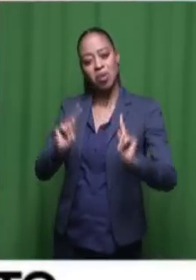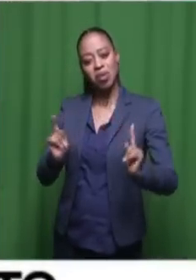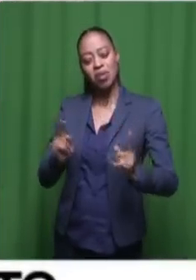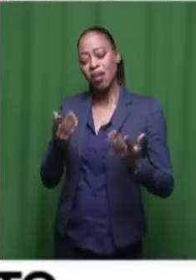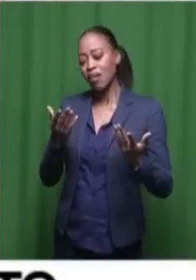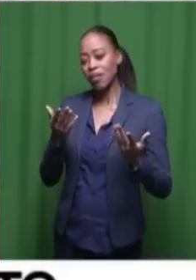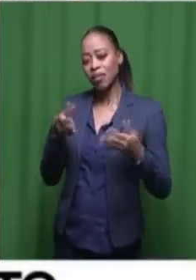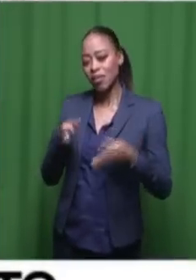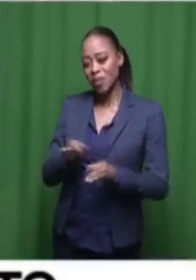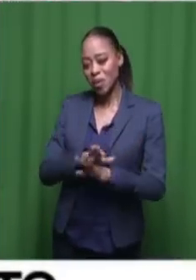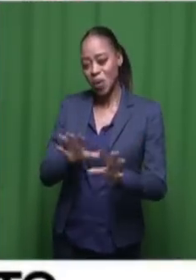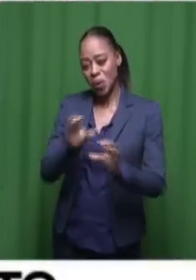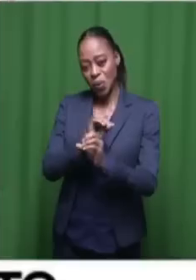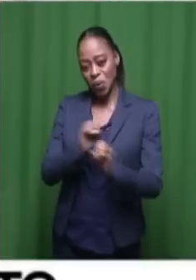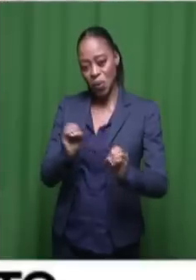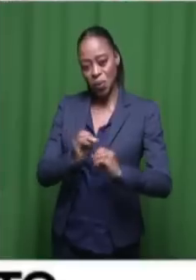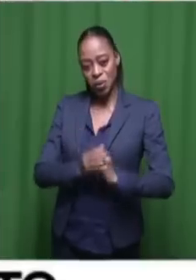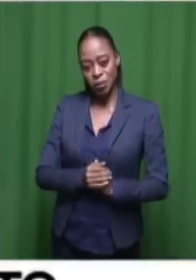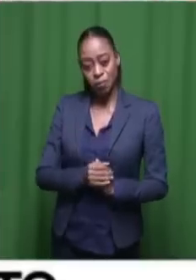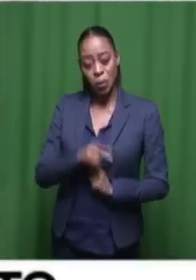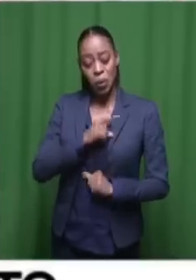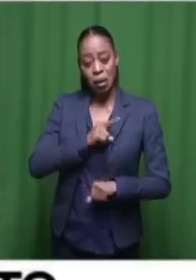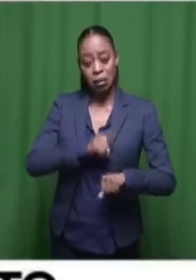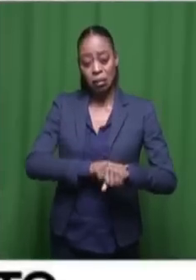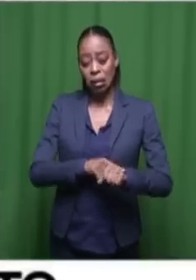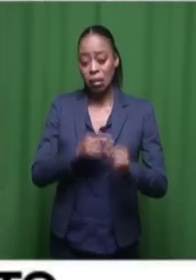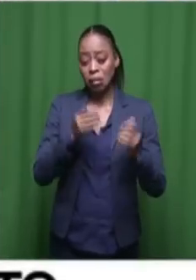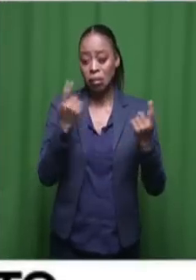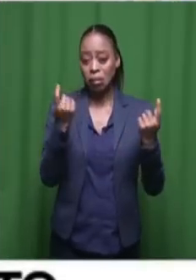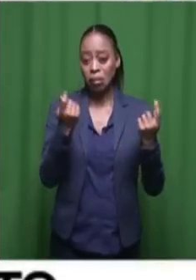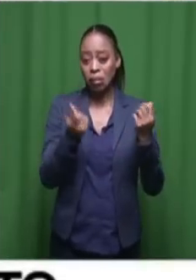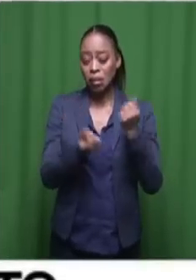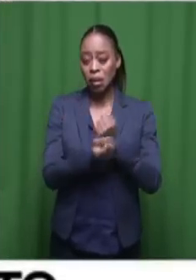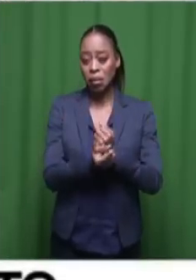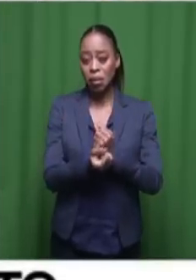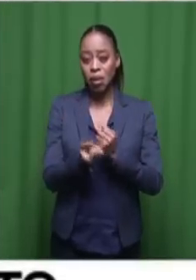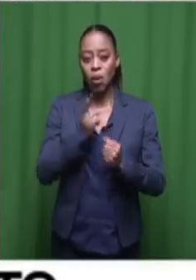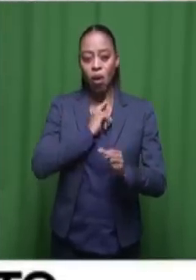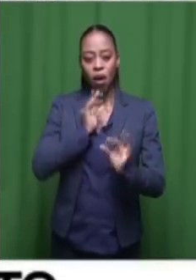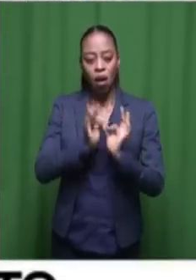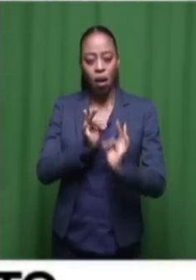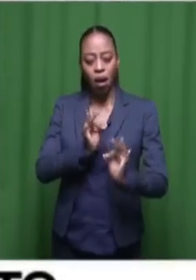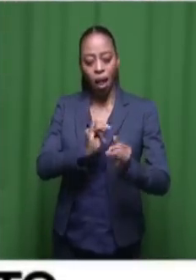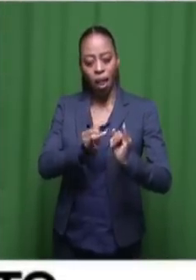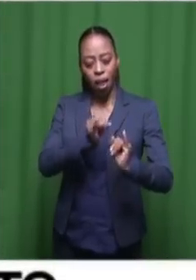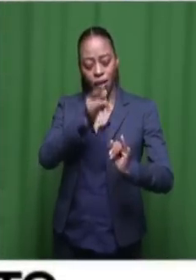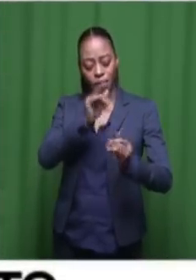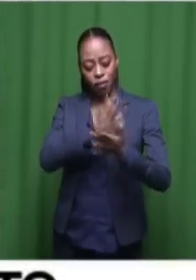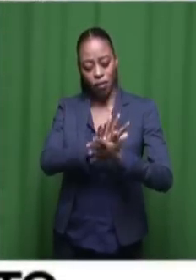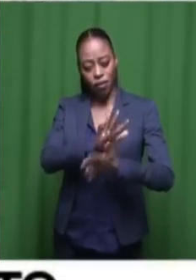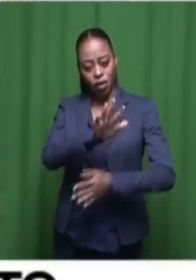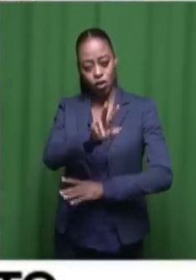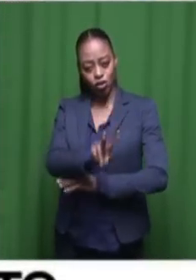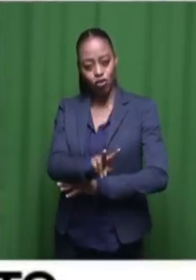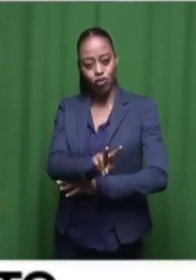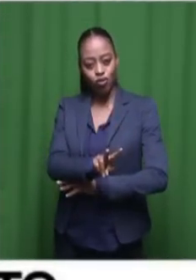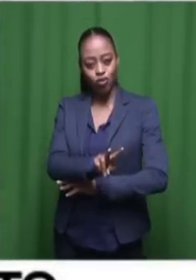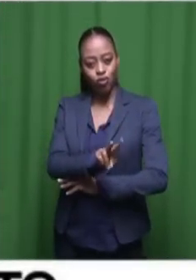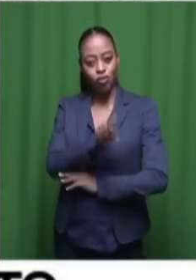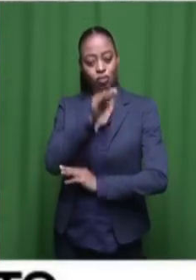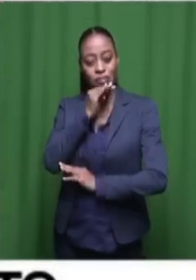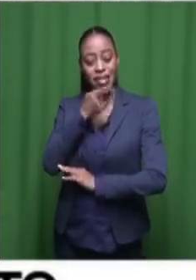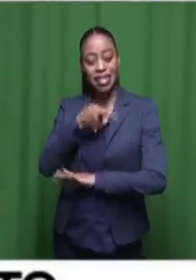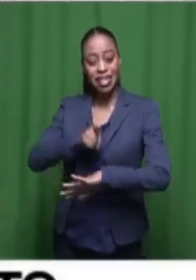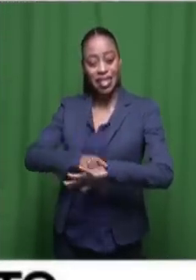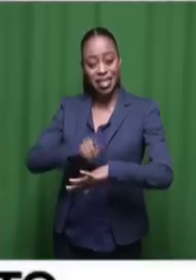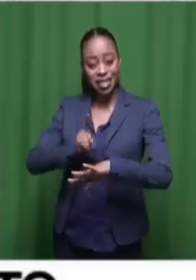ceremony. It's quite incredible to see the timing of this event. I mean, they had said exactly at 11:52 that will be the